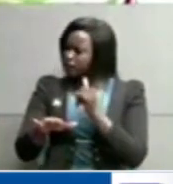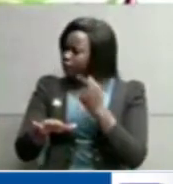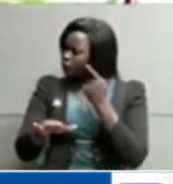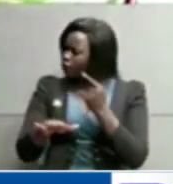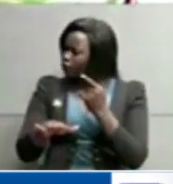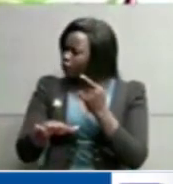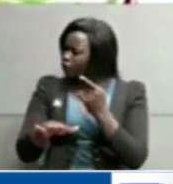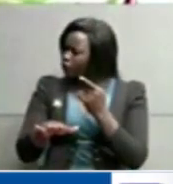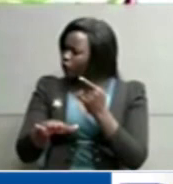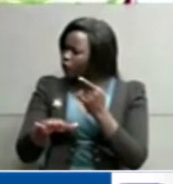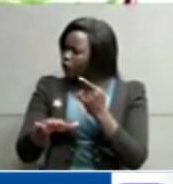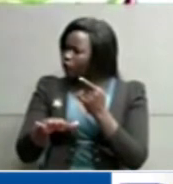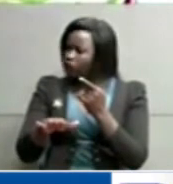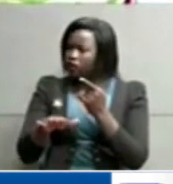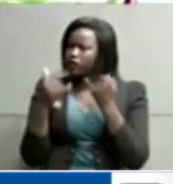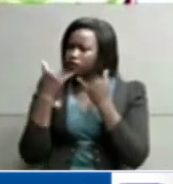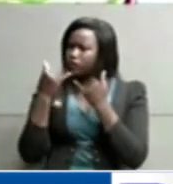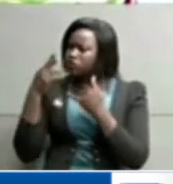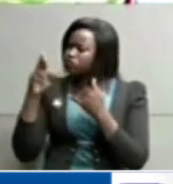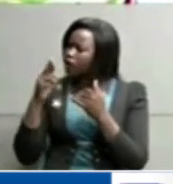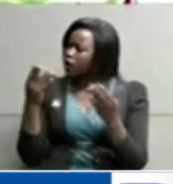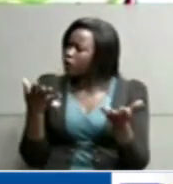correct information.